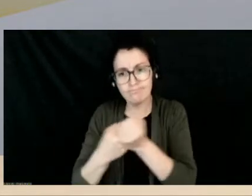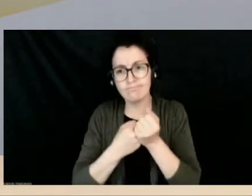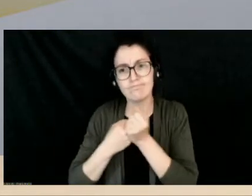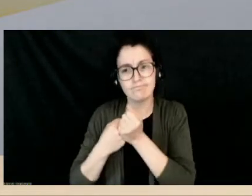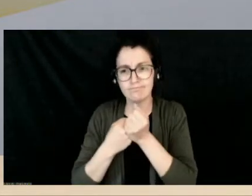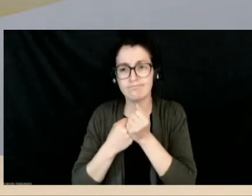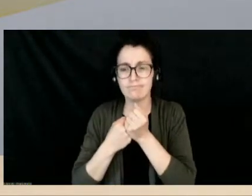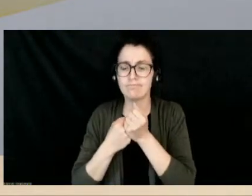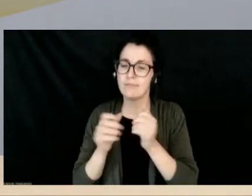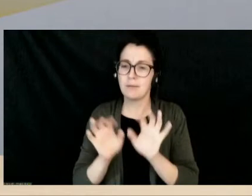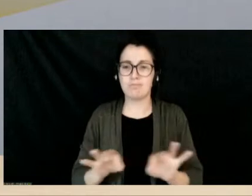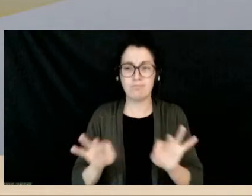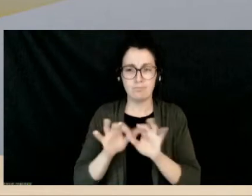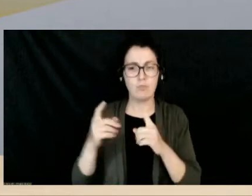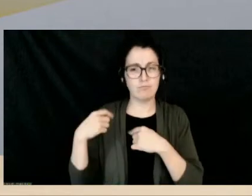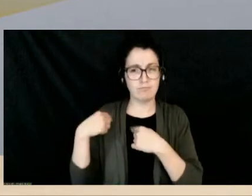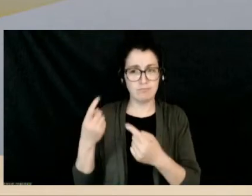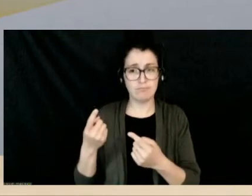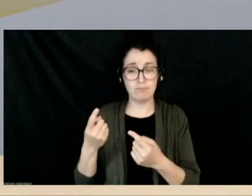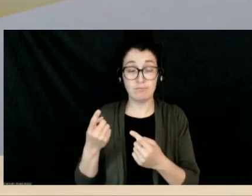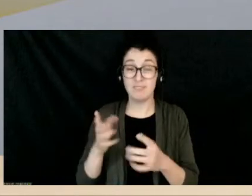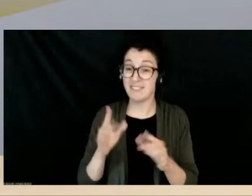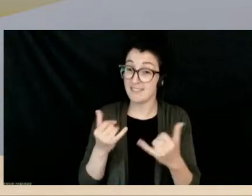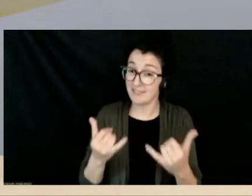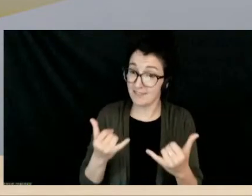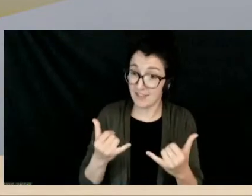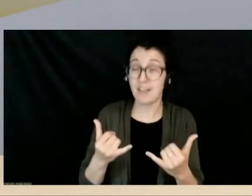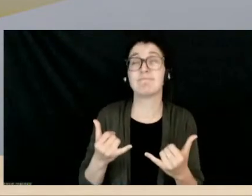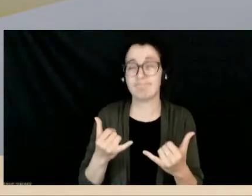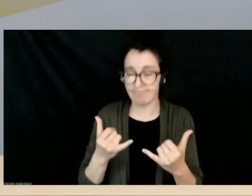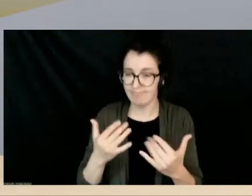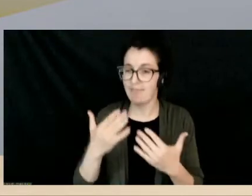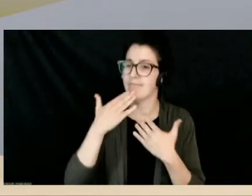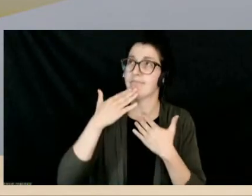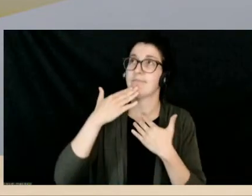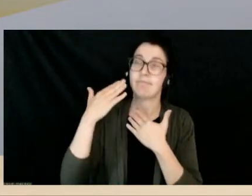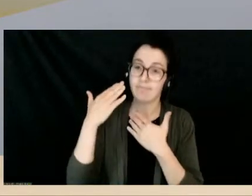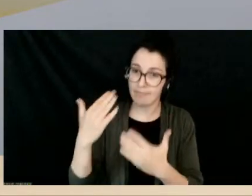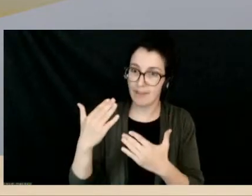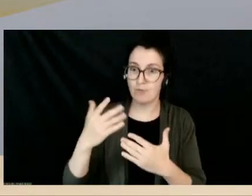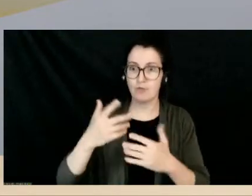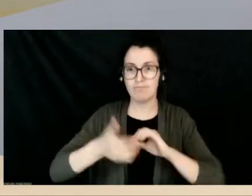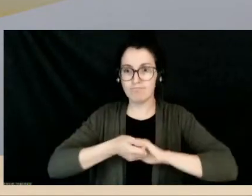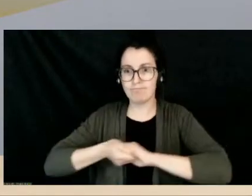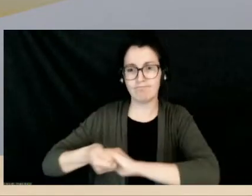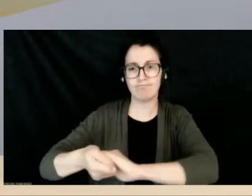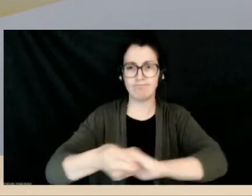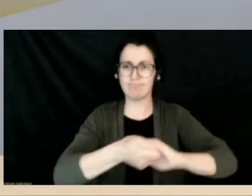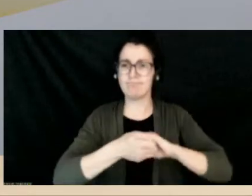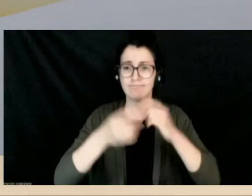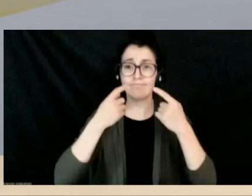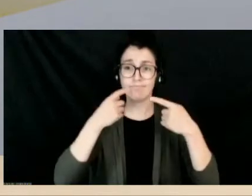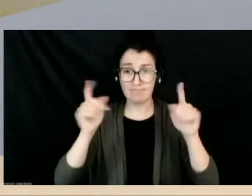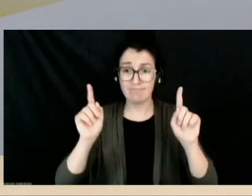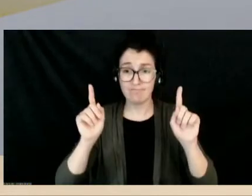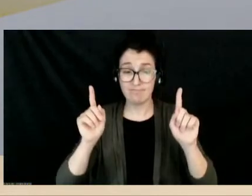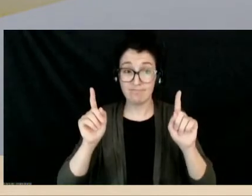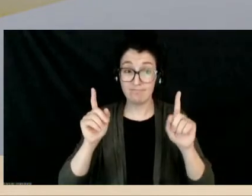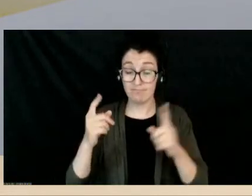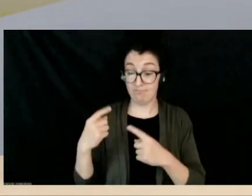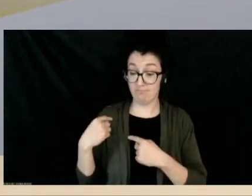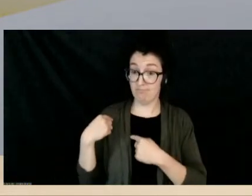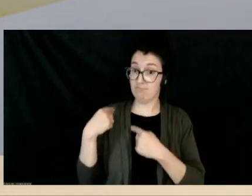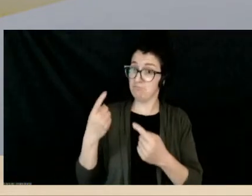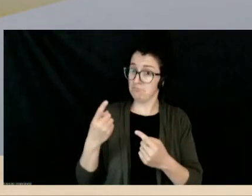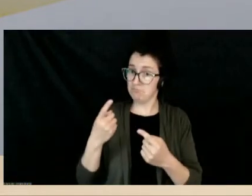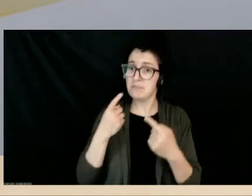And today is about being thankful for what we've been able to achieve together. To date, we have been successful in managing the pandemic